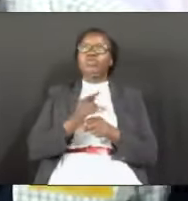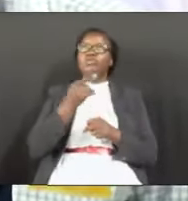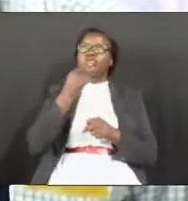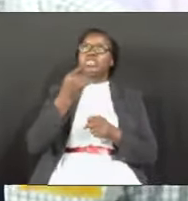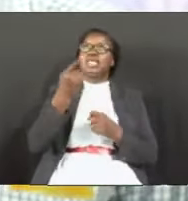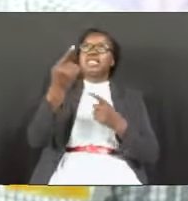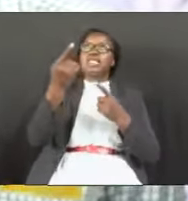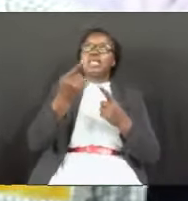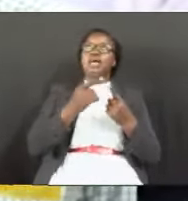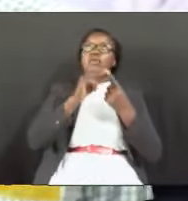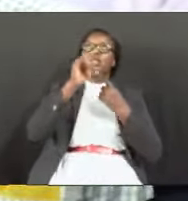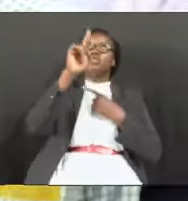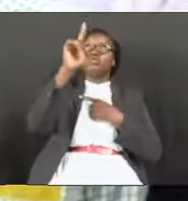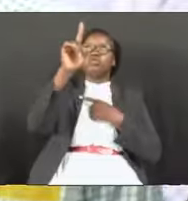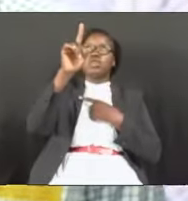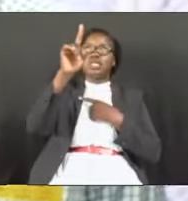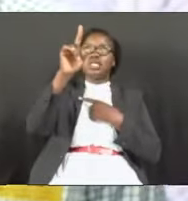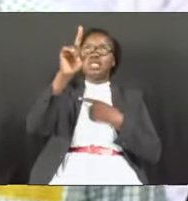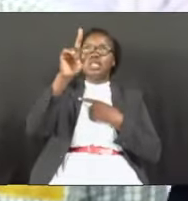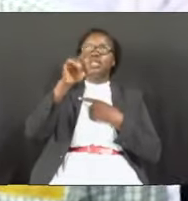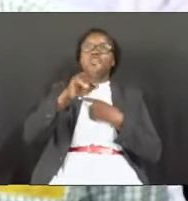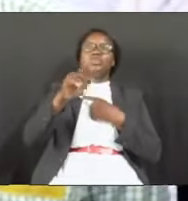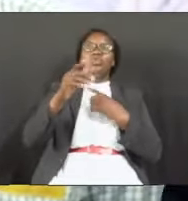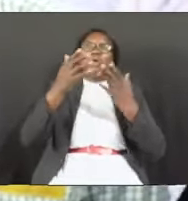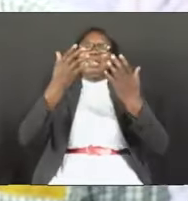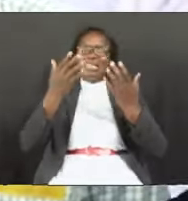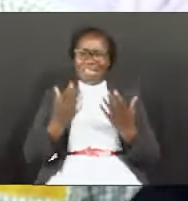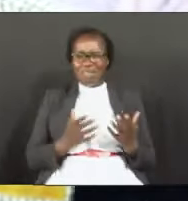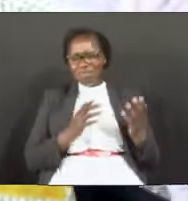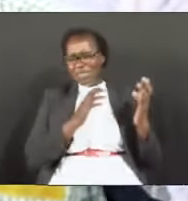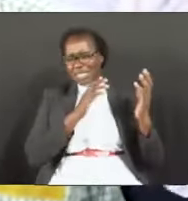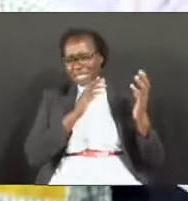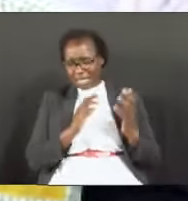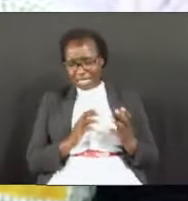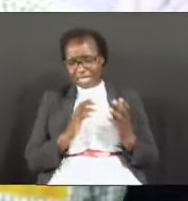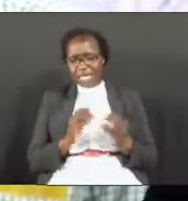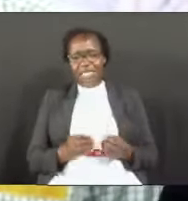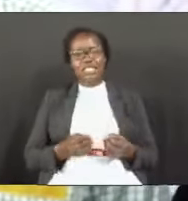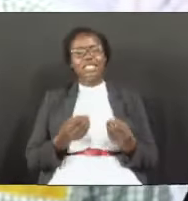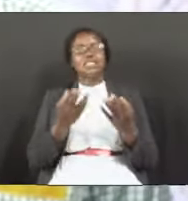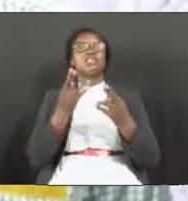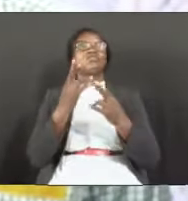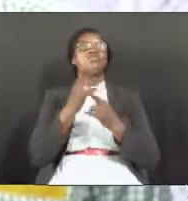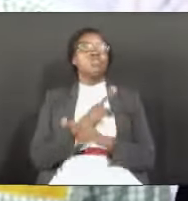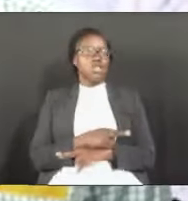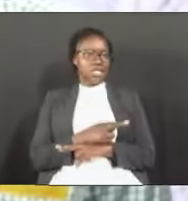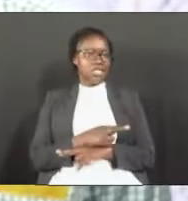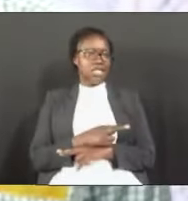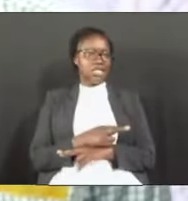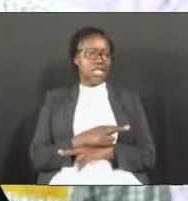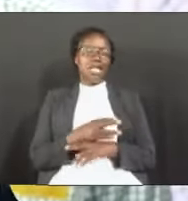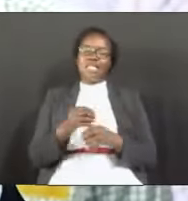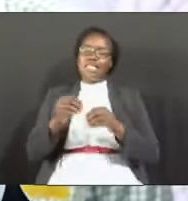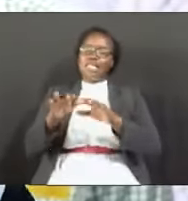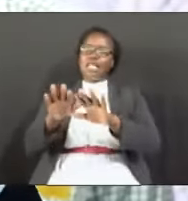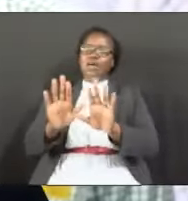me. You who are heavily laden, I shall give you rest. Take